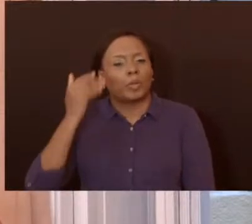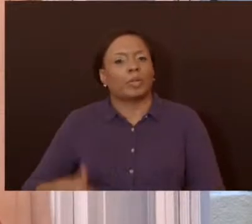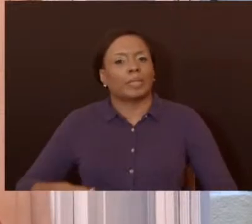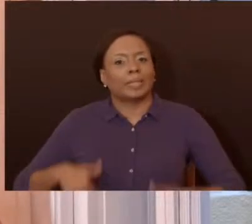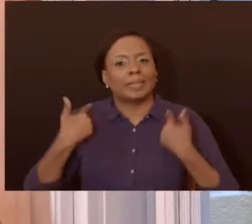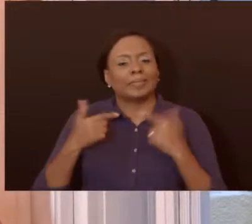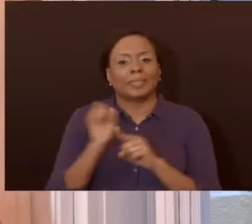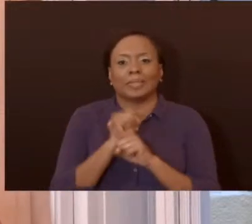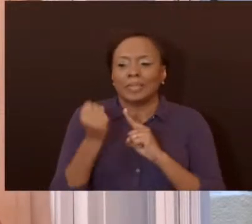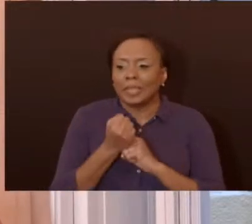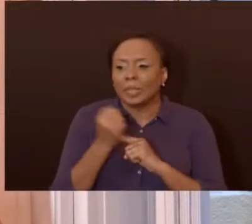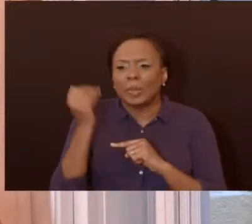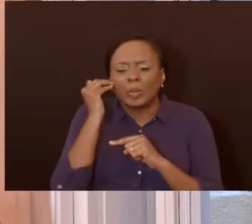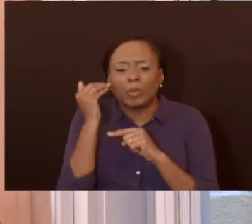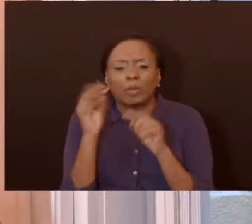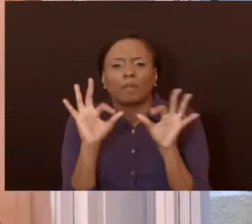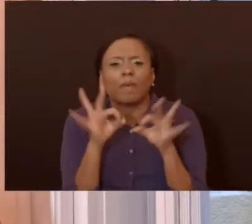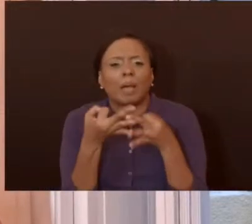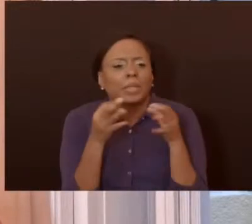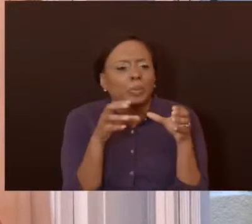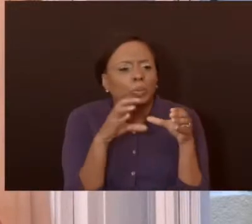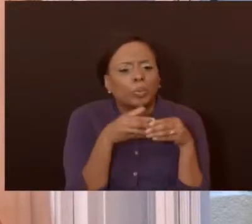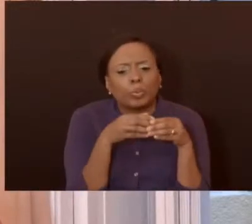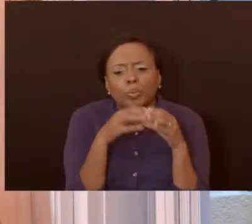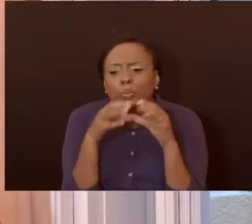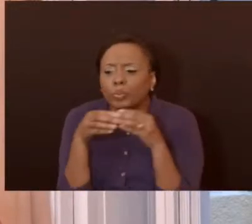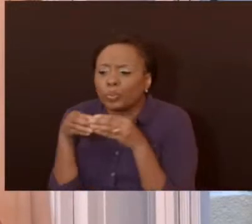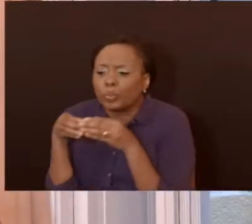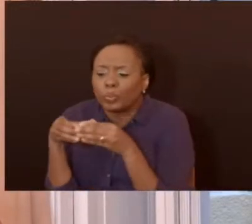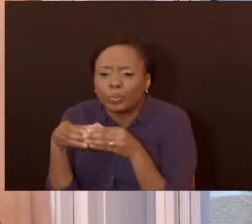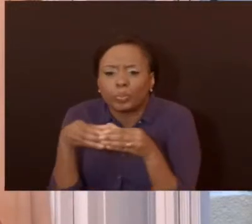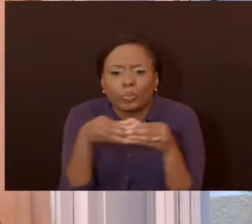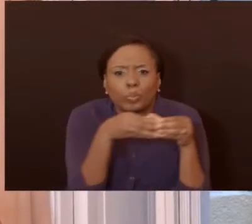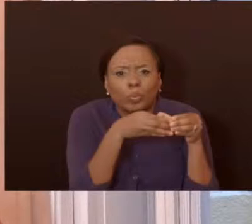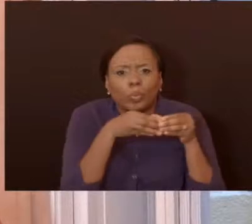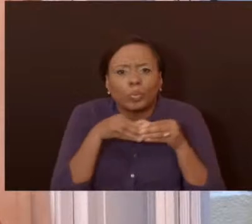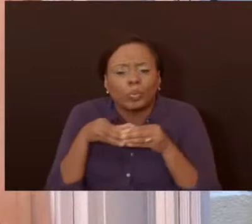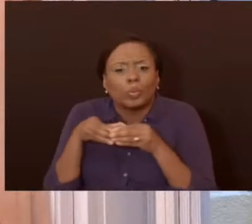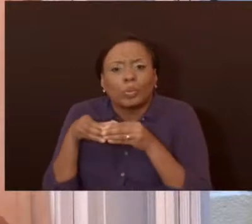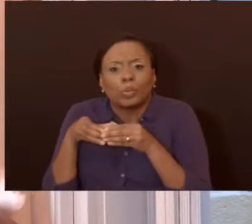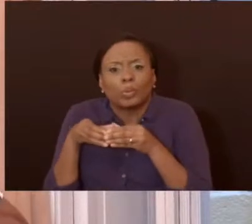We know we have close-knit family units, and we also know that our